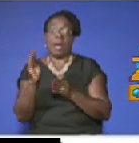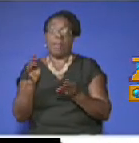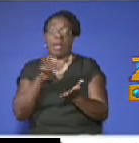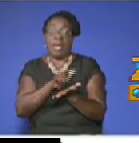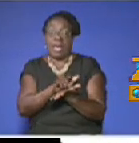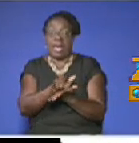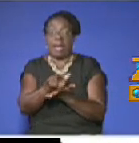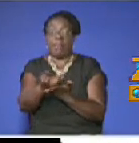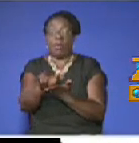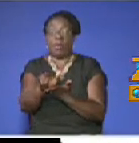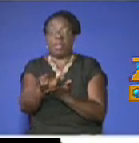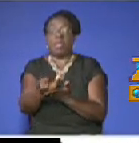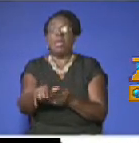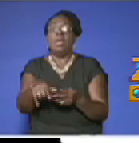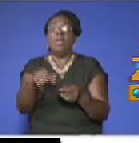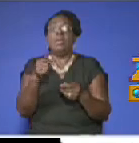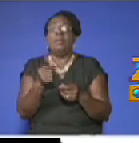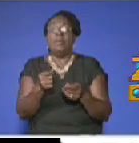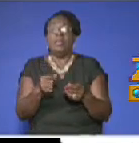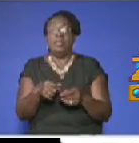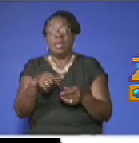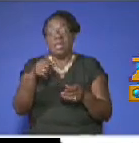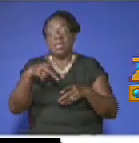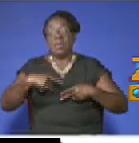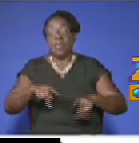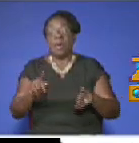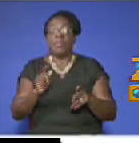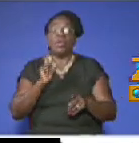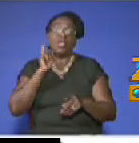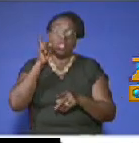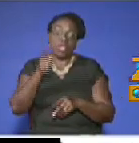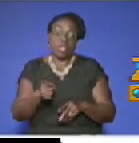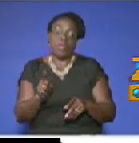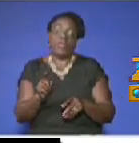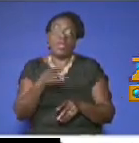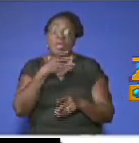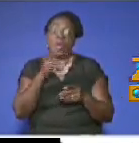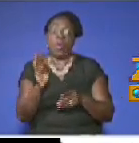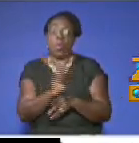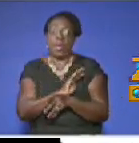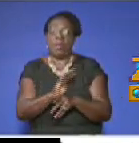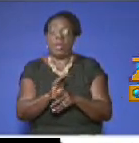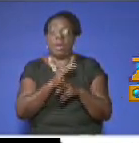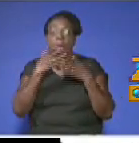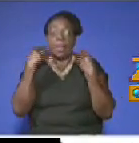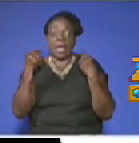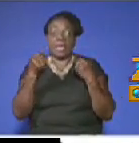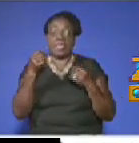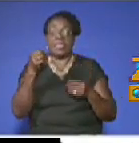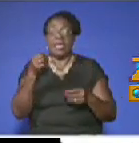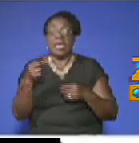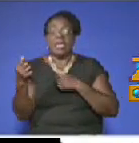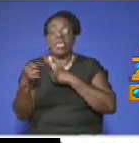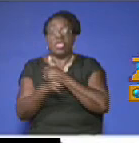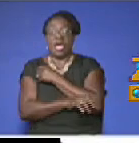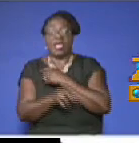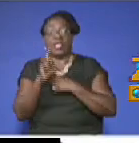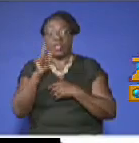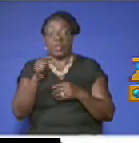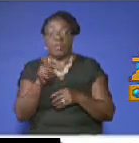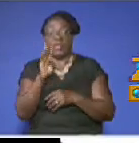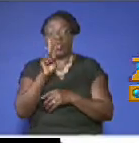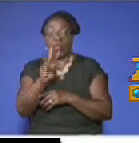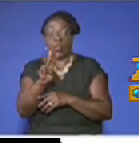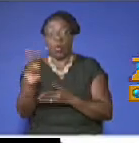Minister reminds the public that wearing a mask is mandatory and carries a $250 fine. He announced that construction sites